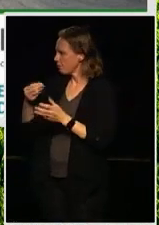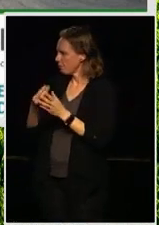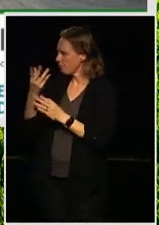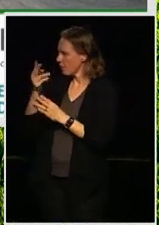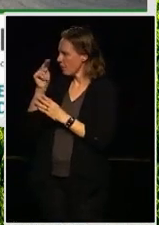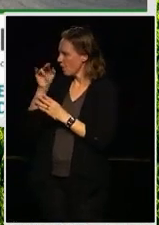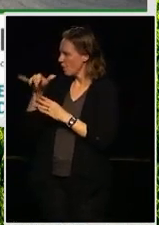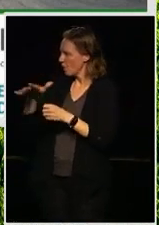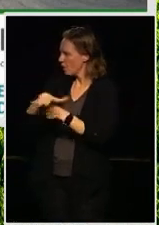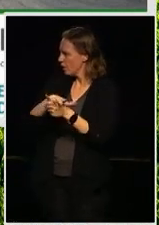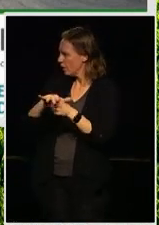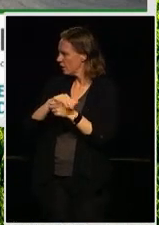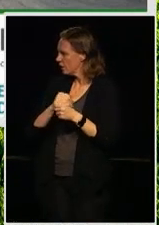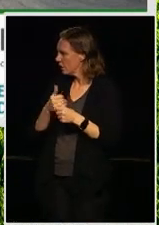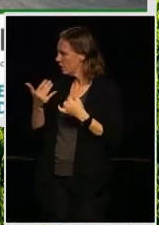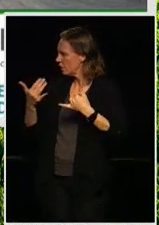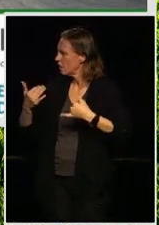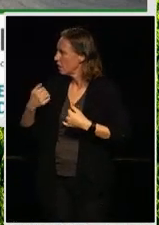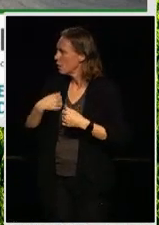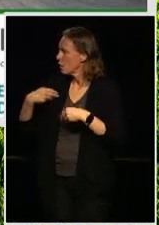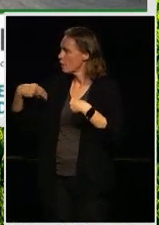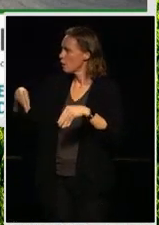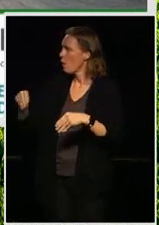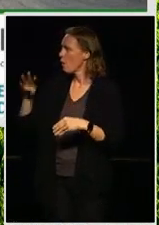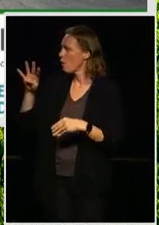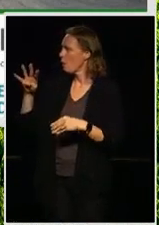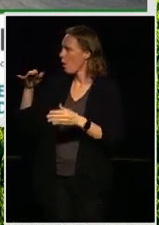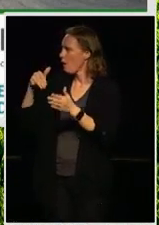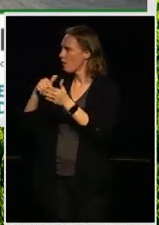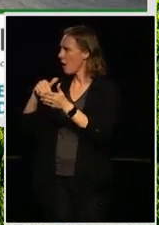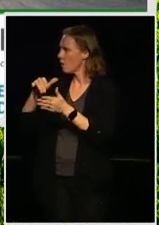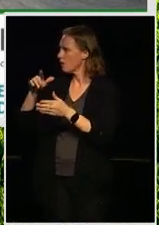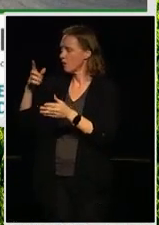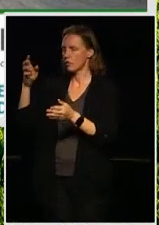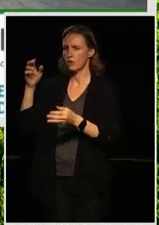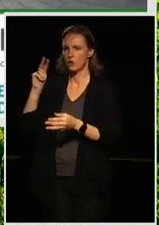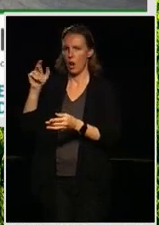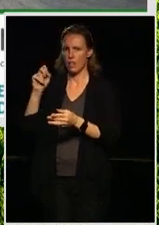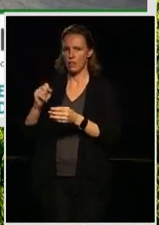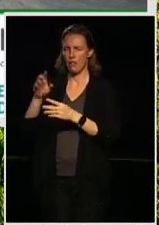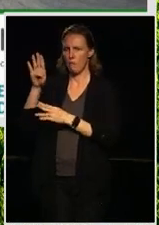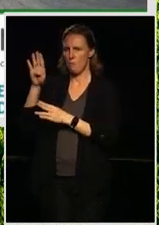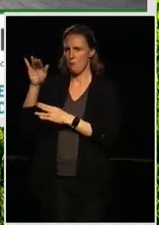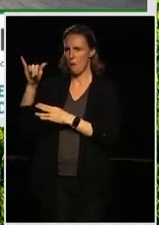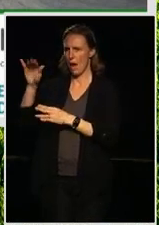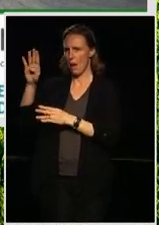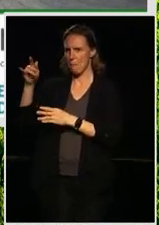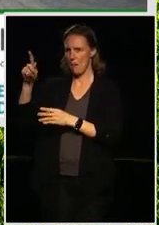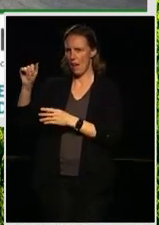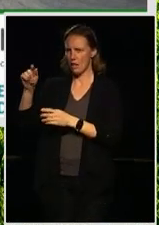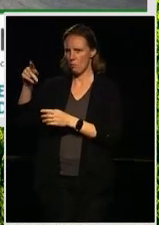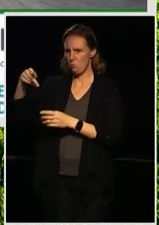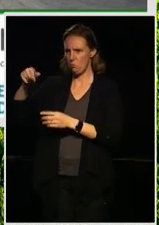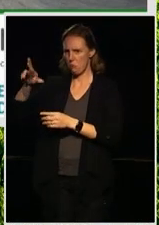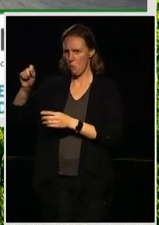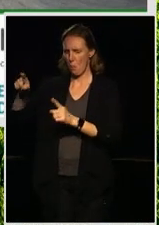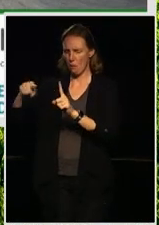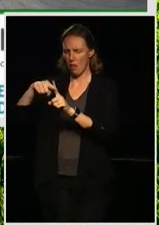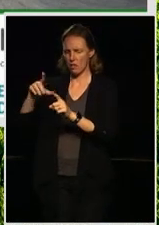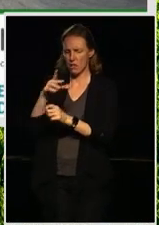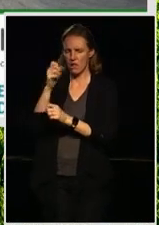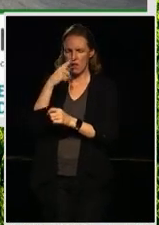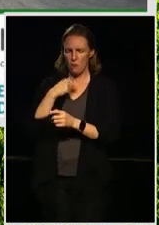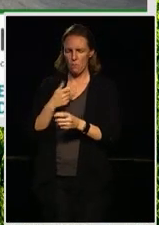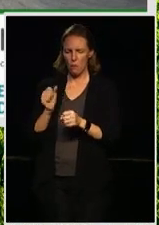just less than 12 months, we sold 4,000 tons of Bypass Pro Plus. We've been working with Cornell.